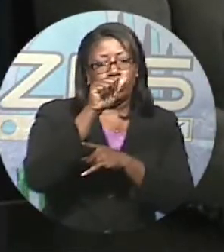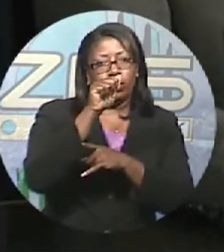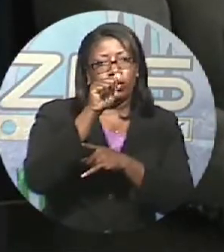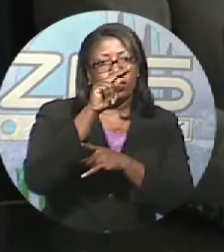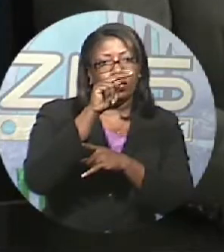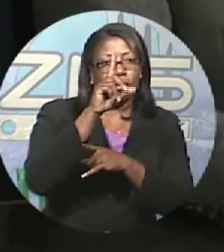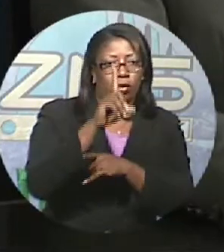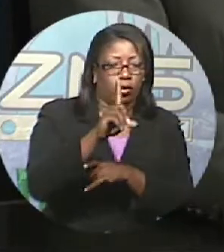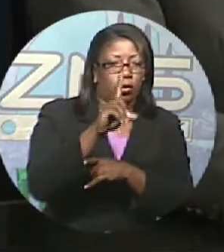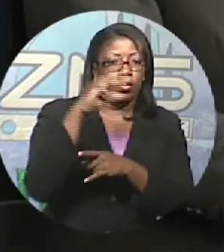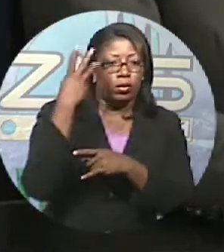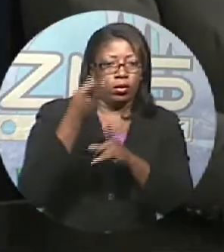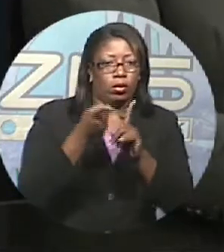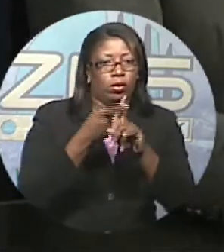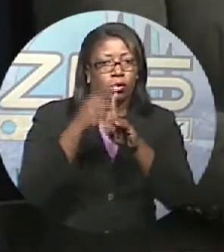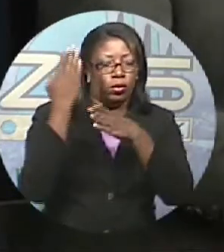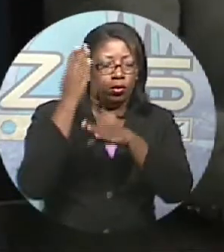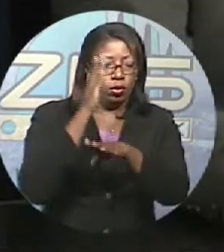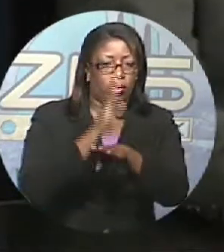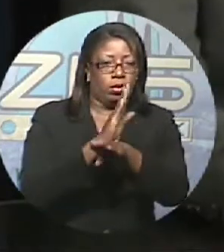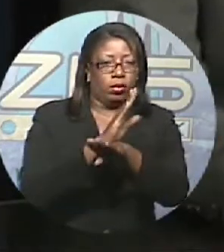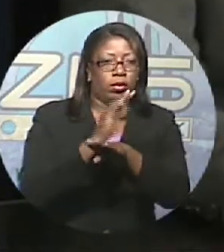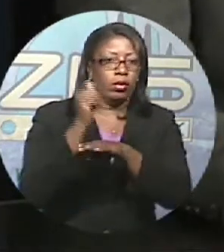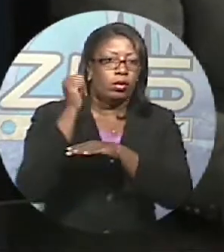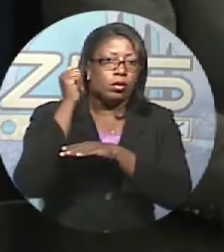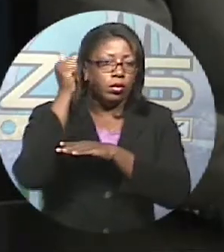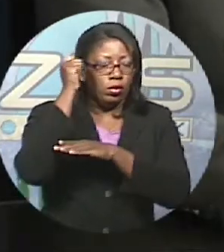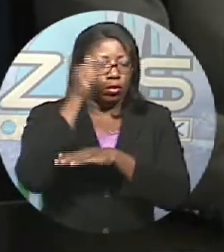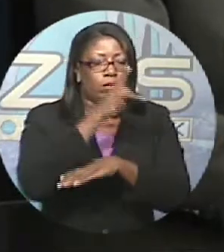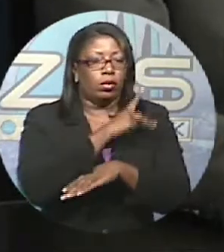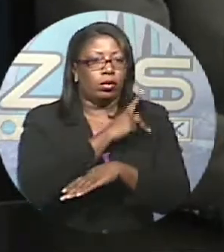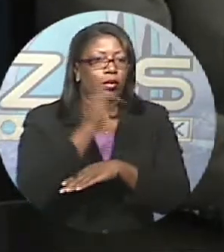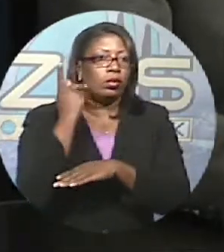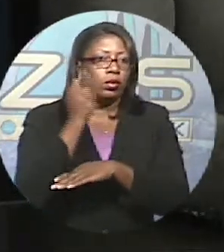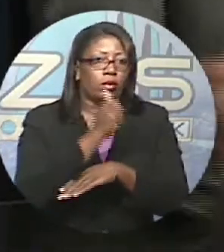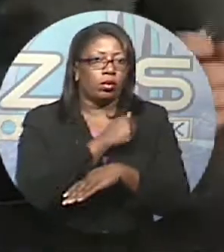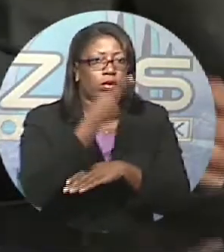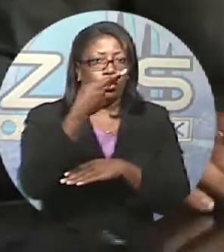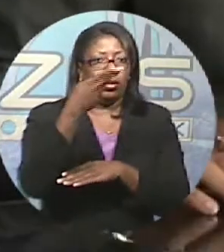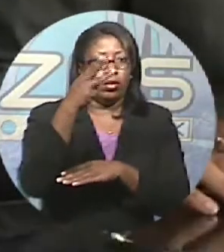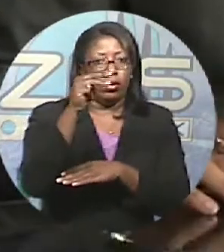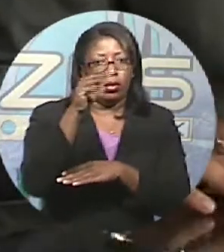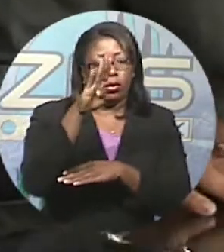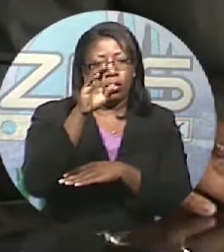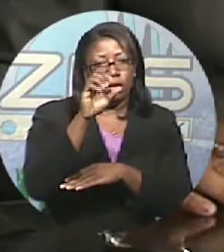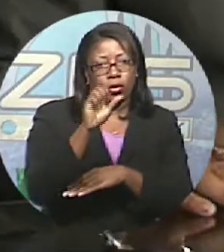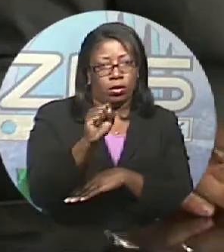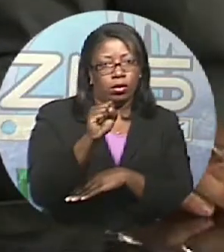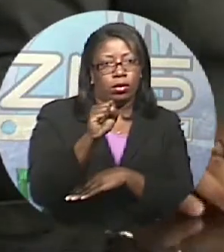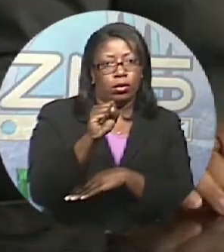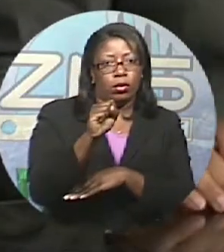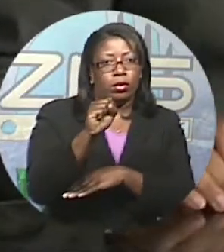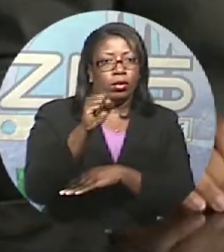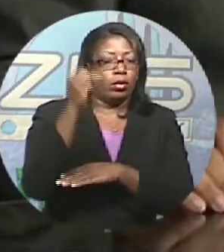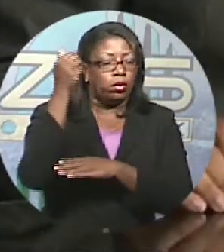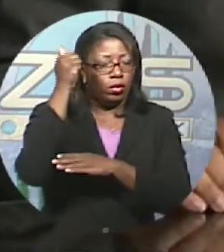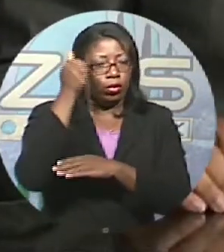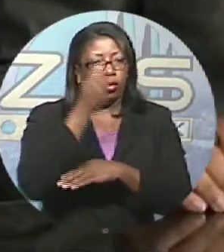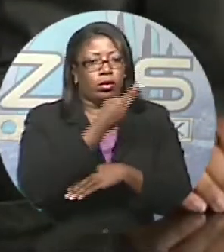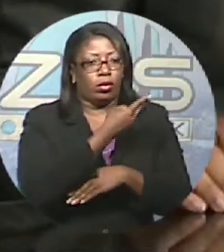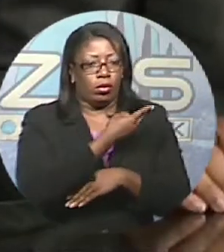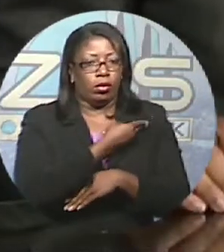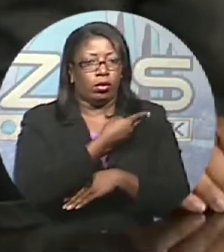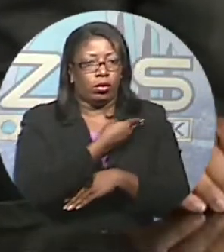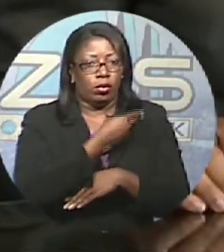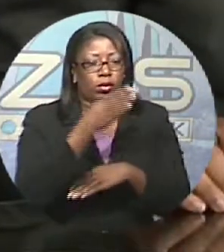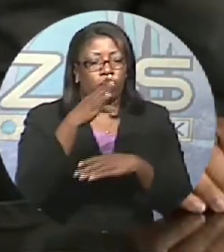The Bahamas Tonight, the late night edition. I'm Andrew Knowles. And I'm Kishla Adderley. The HMBS Pt.1 May, constructed by